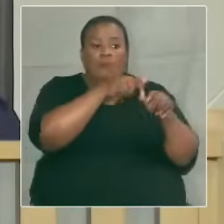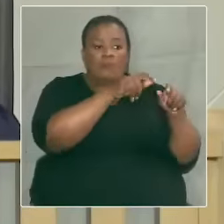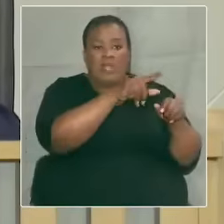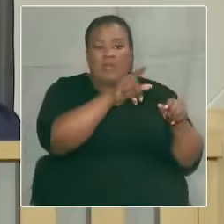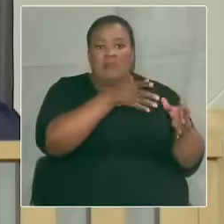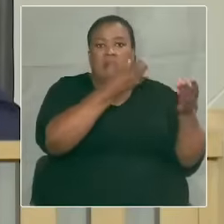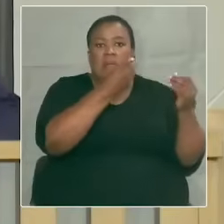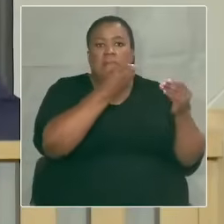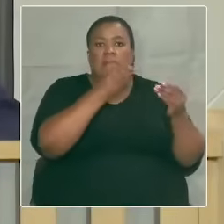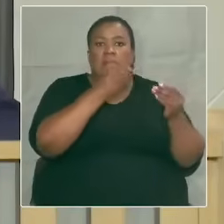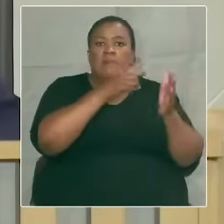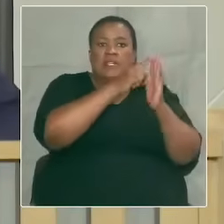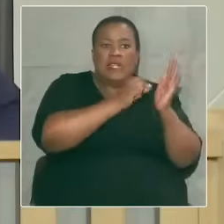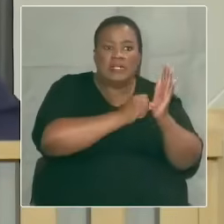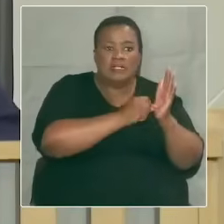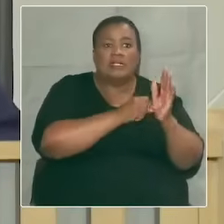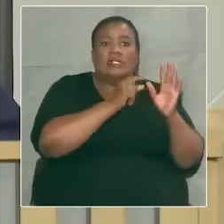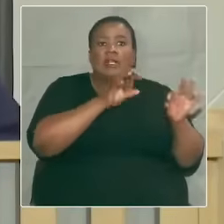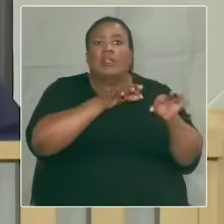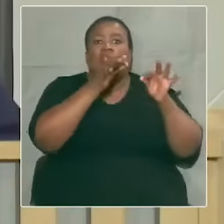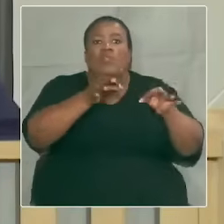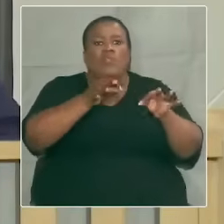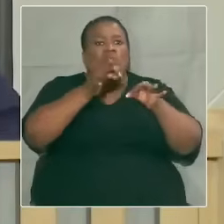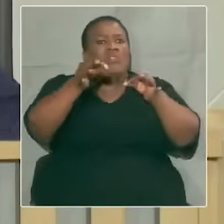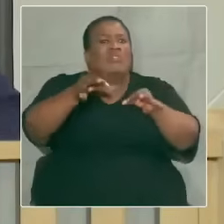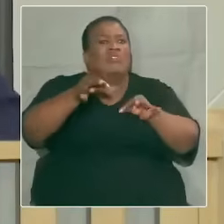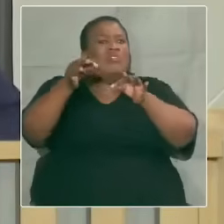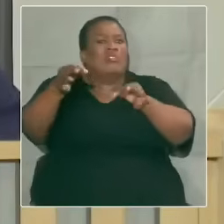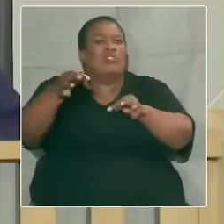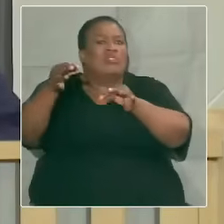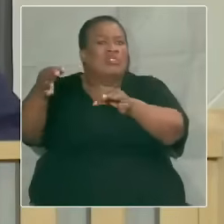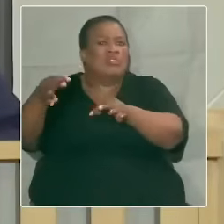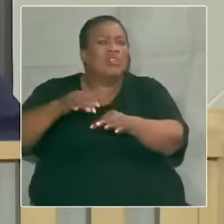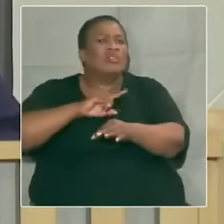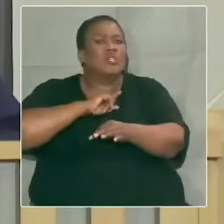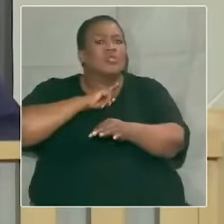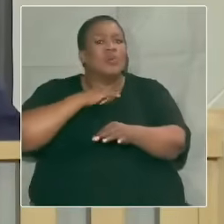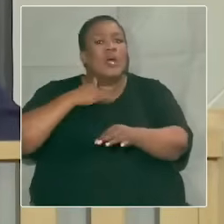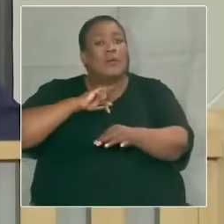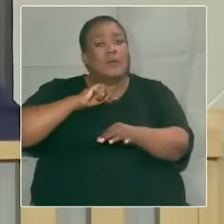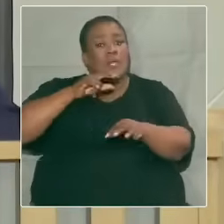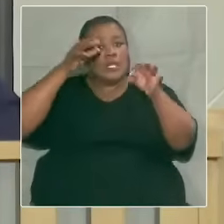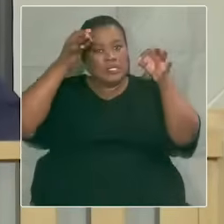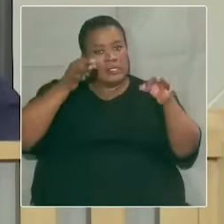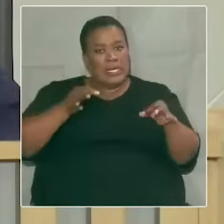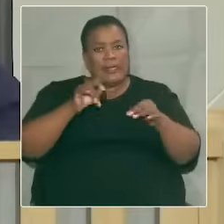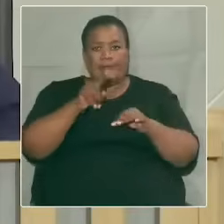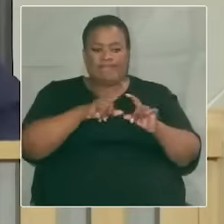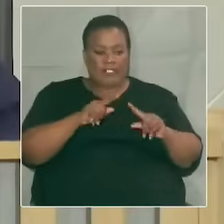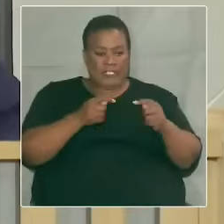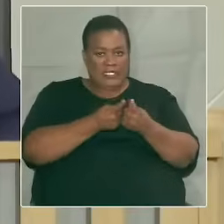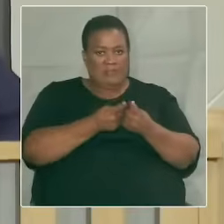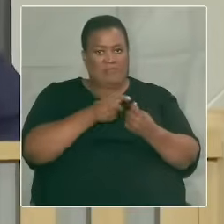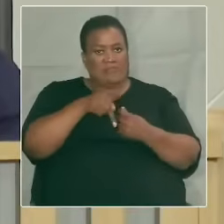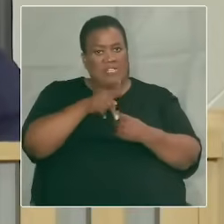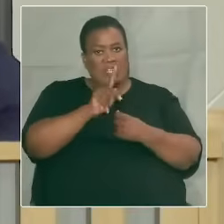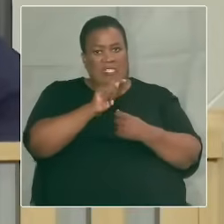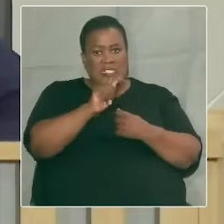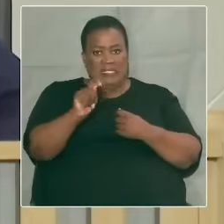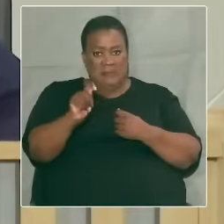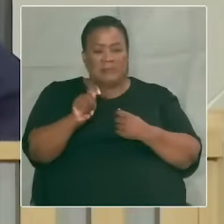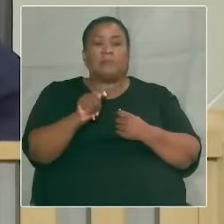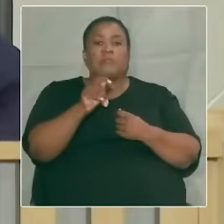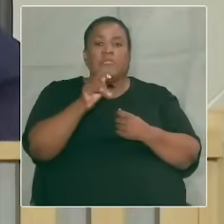postponement beyond that. So hence we then make the team to say it will be permanent until the political killings